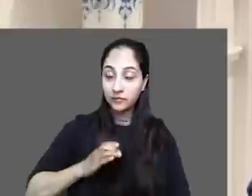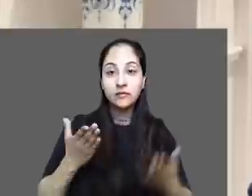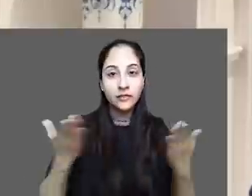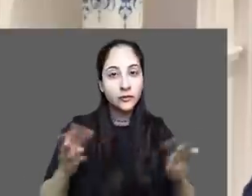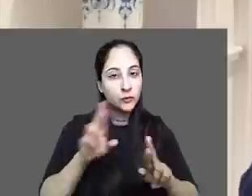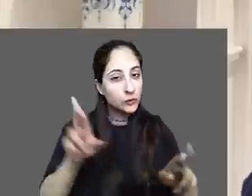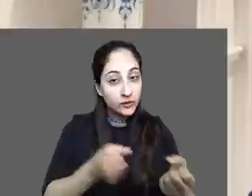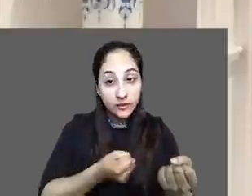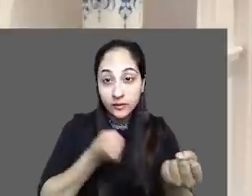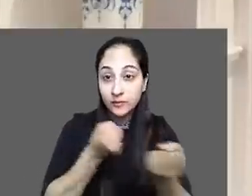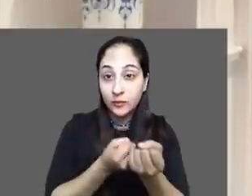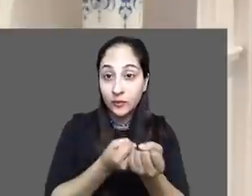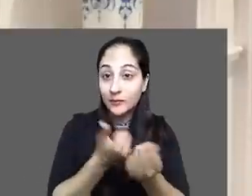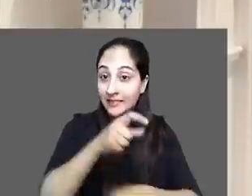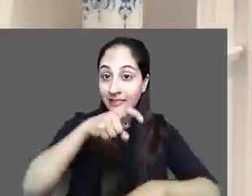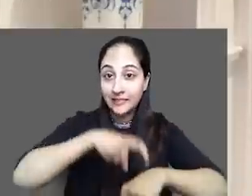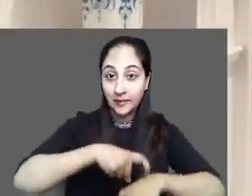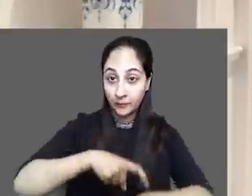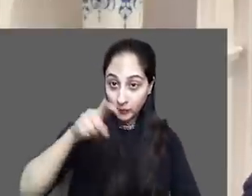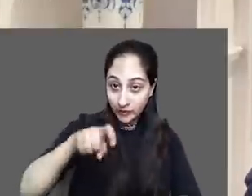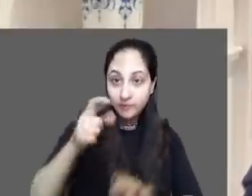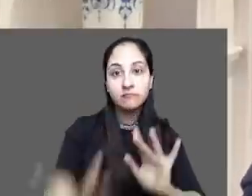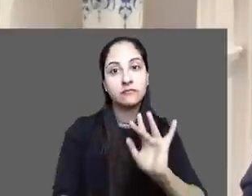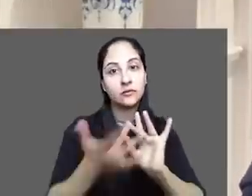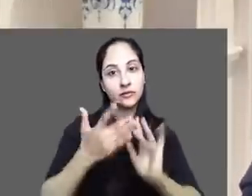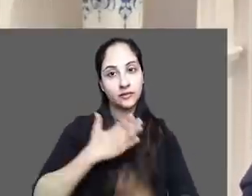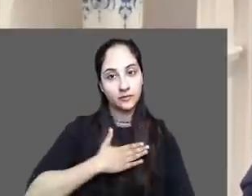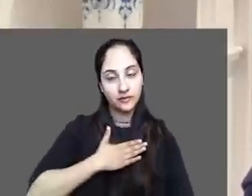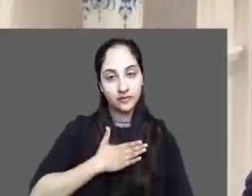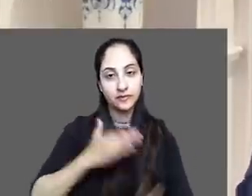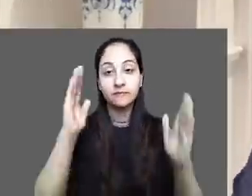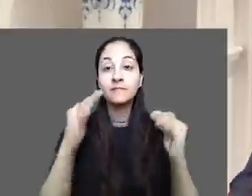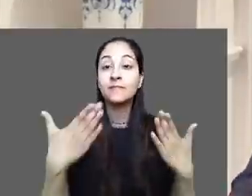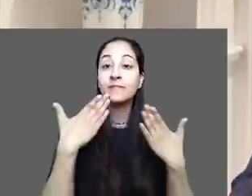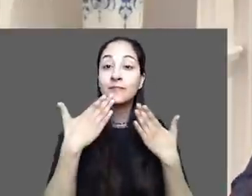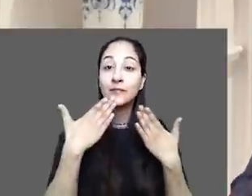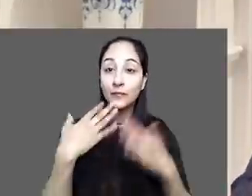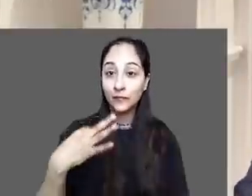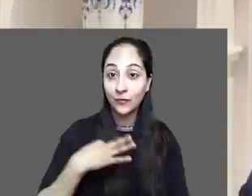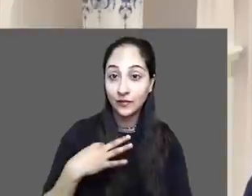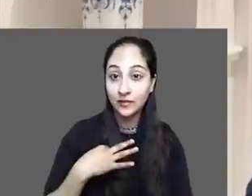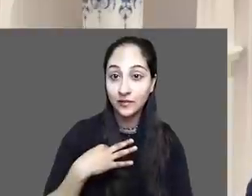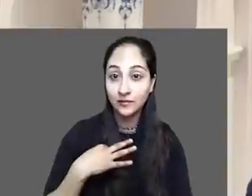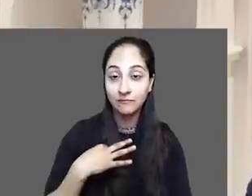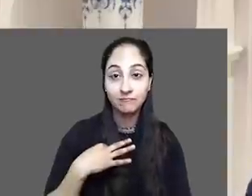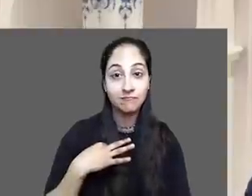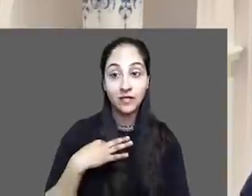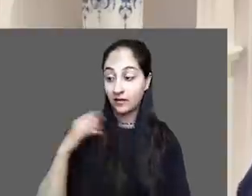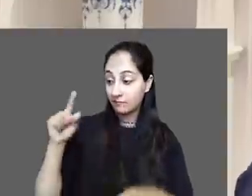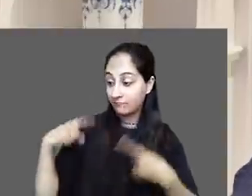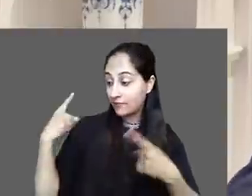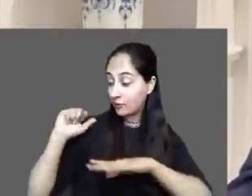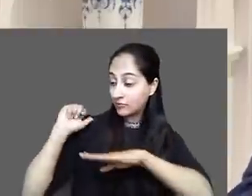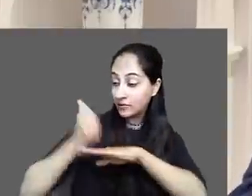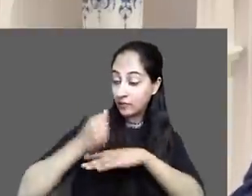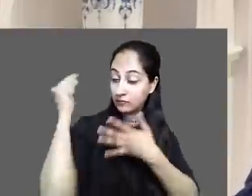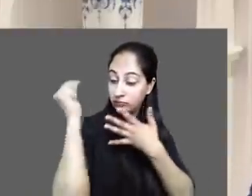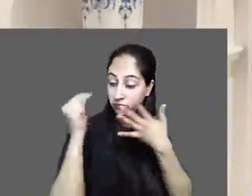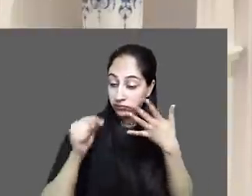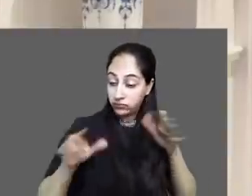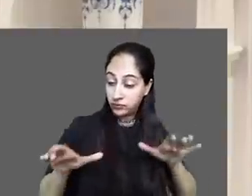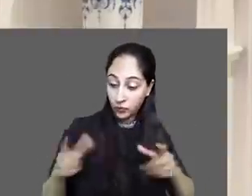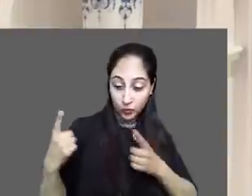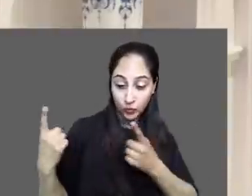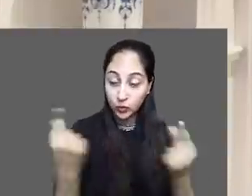support every step of the way. I want to thank our volunteers who have been outstanding. Without them, everything that has been achieved